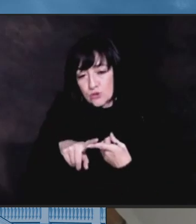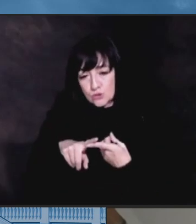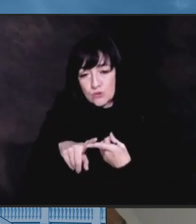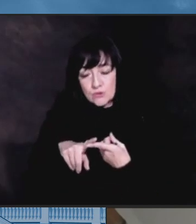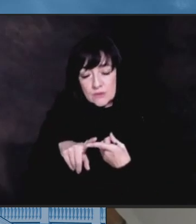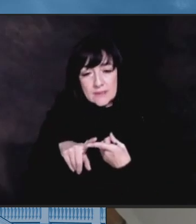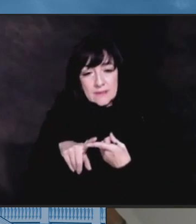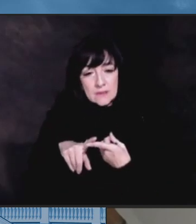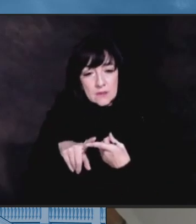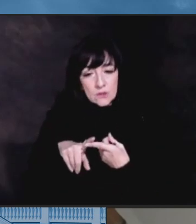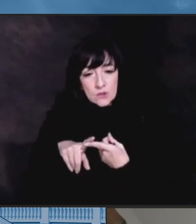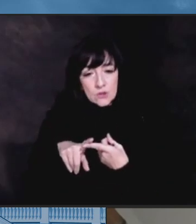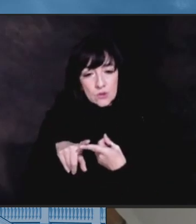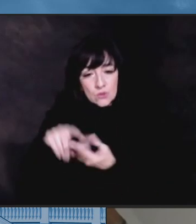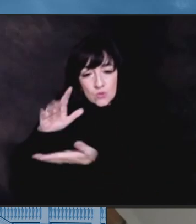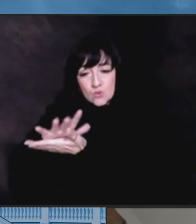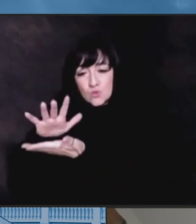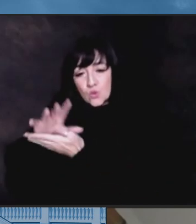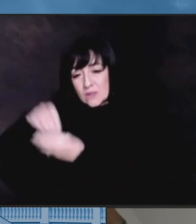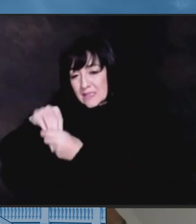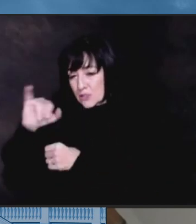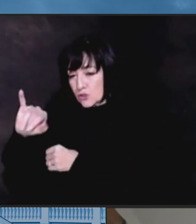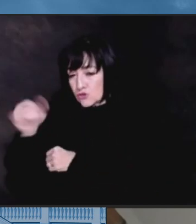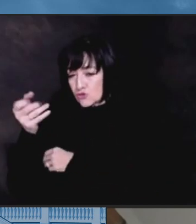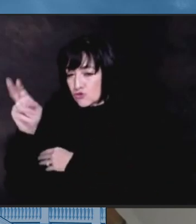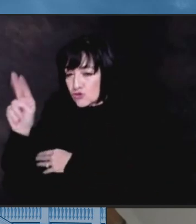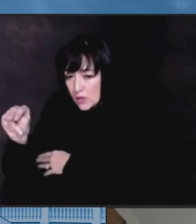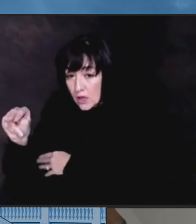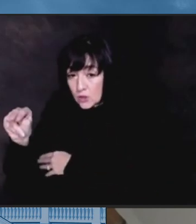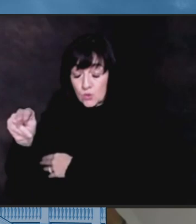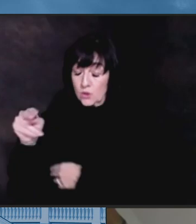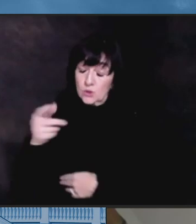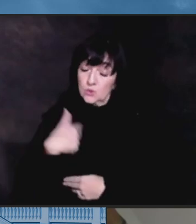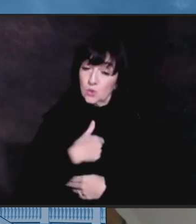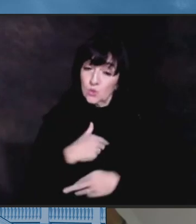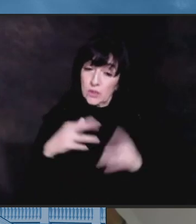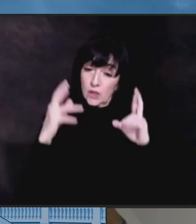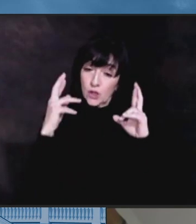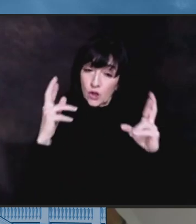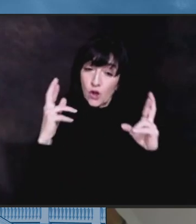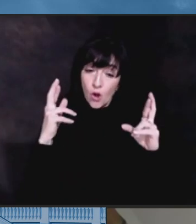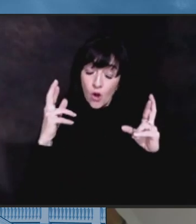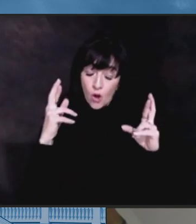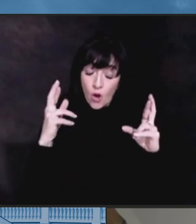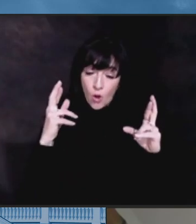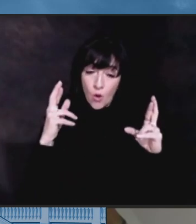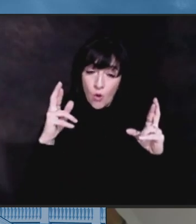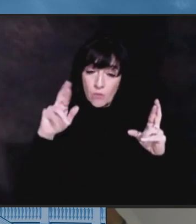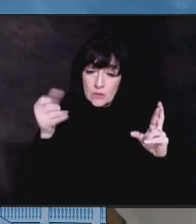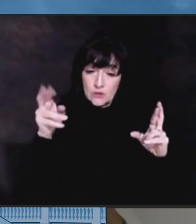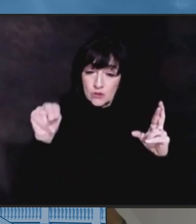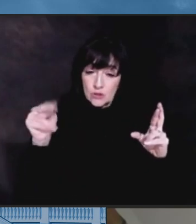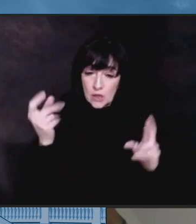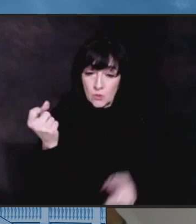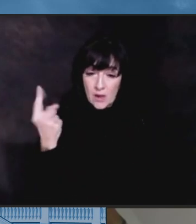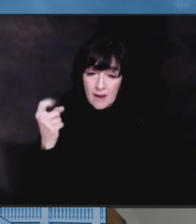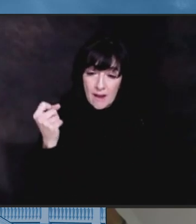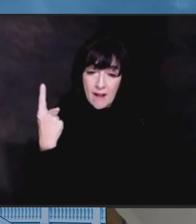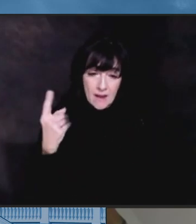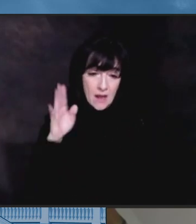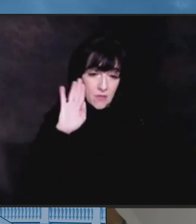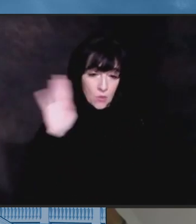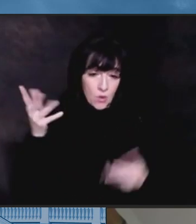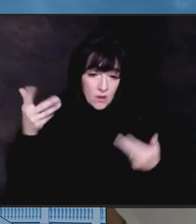to more in-person learning. So the last day we hope of remote learning will be on January the 11th,